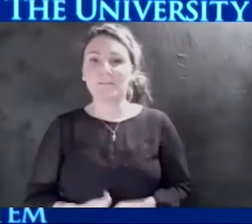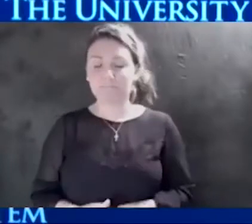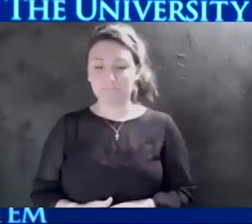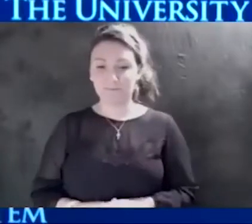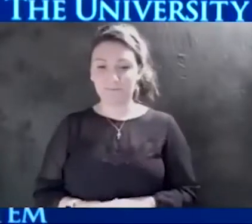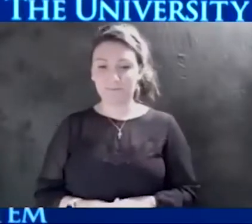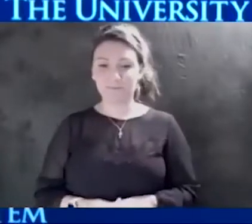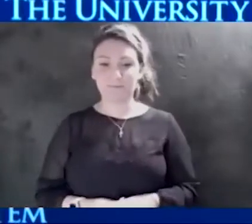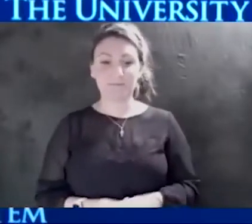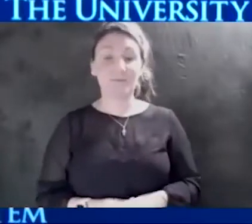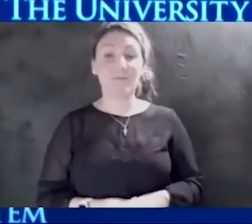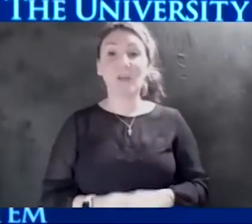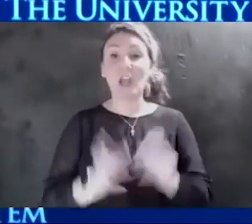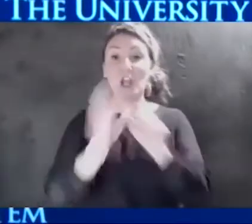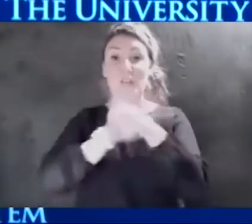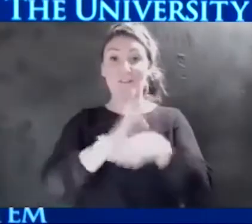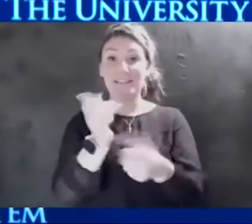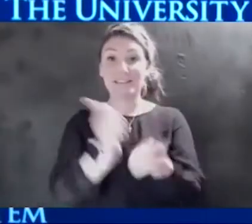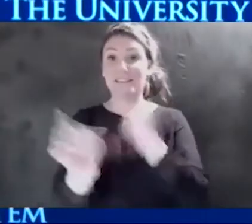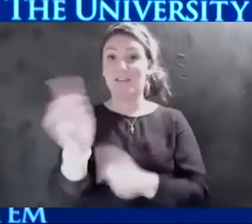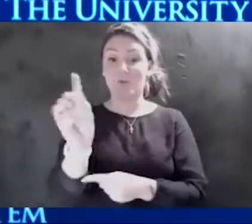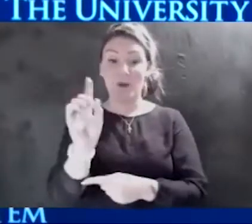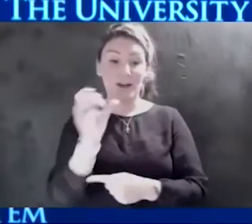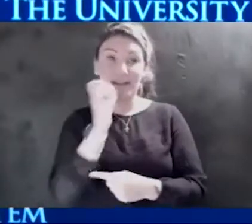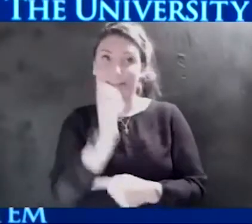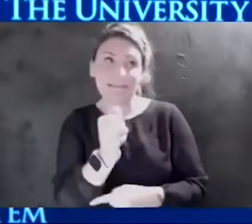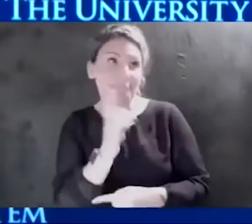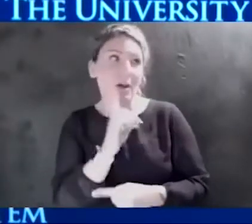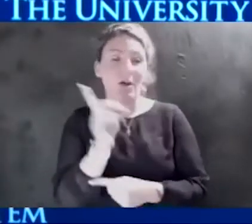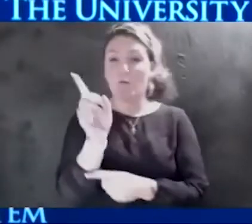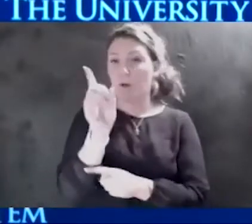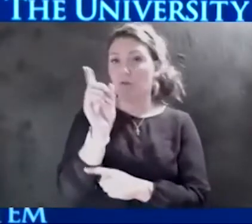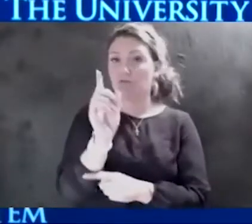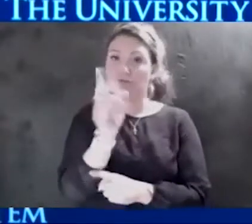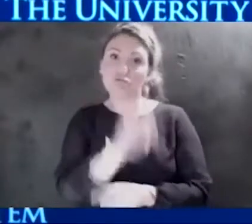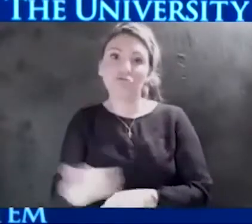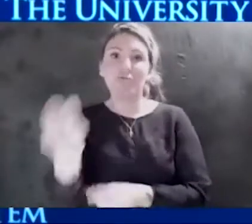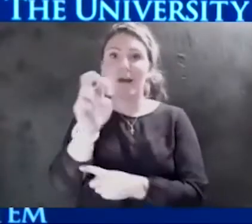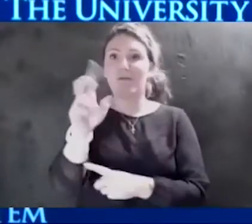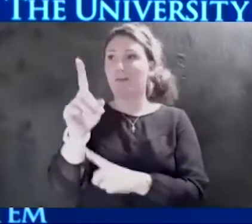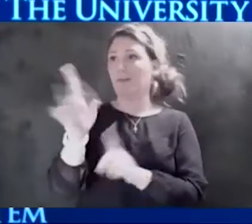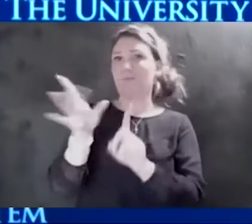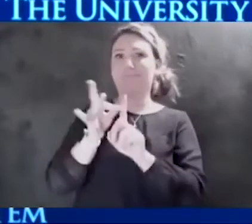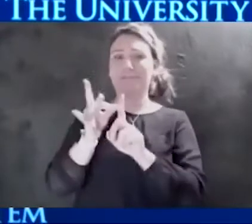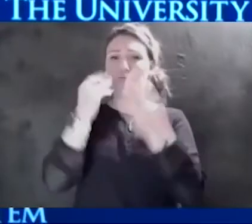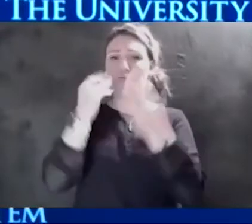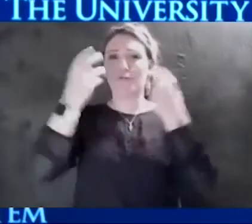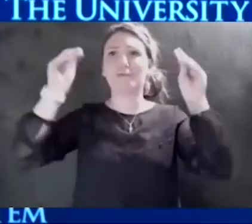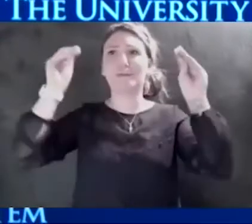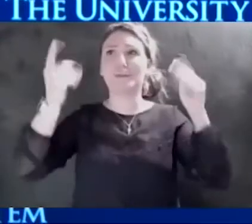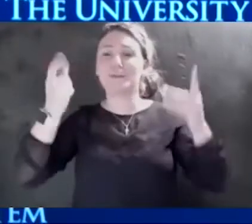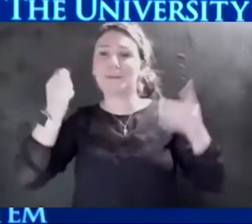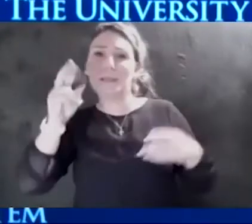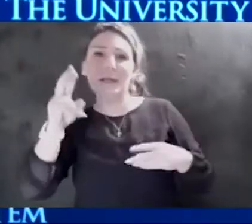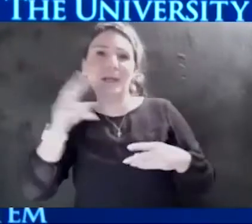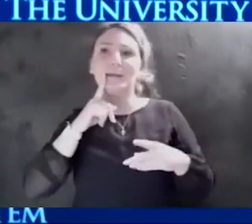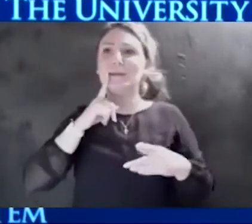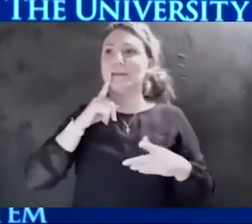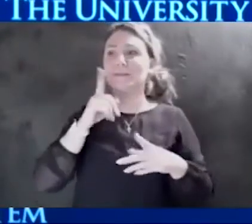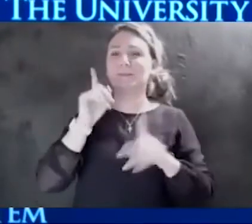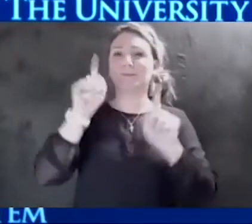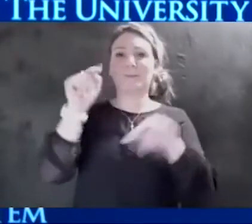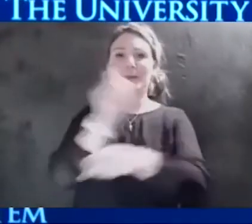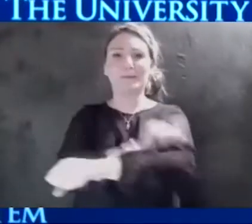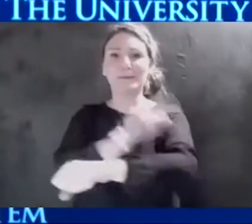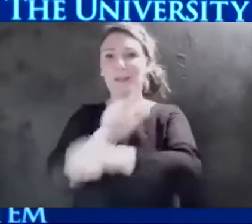everywhere, so the key isn't whether you travel or where you go, because you could get it at the grocery store, or you could take it if I go to St. Louis or Colorado or the